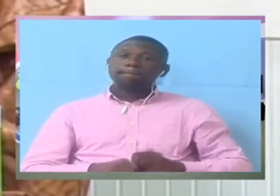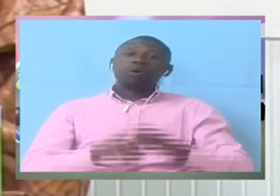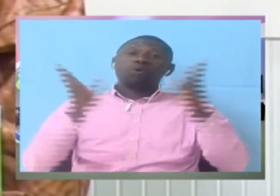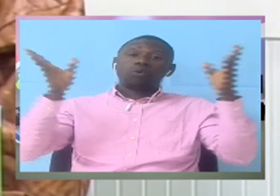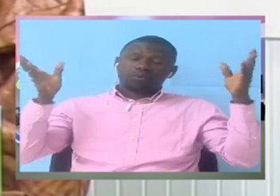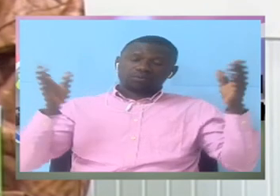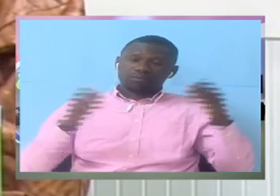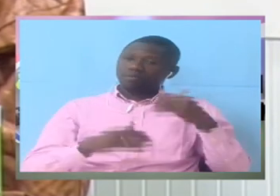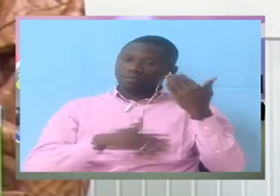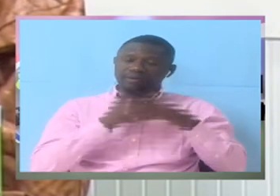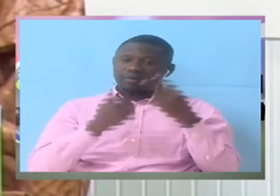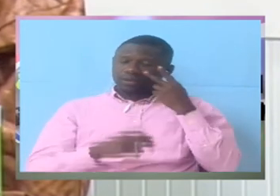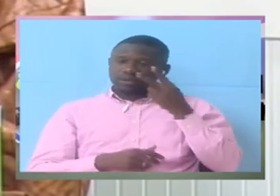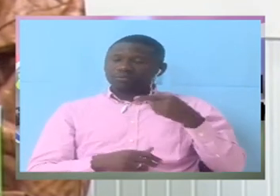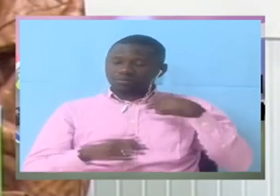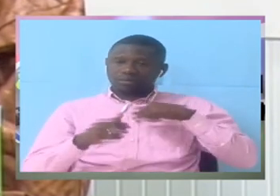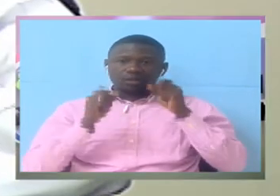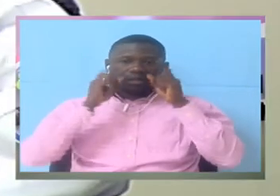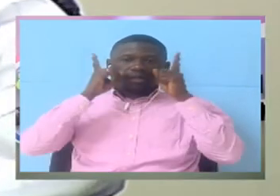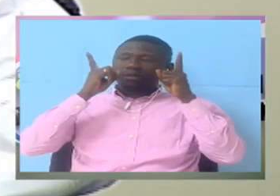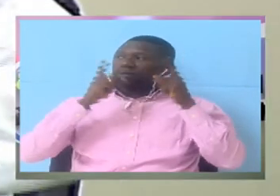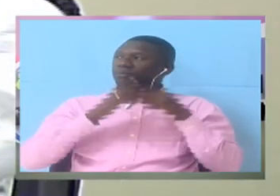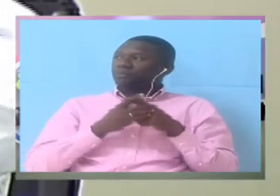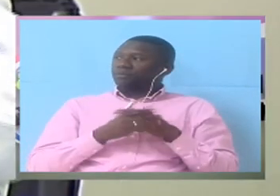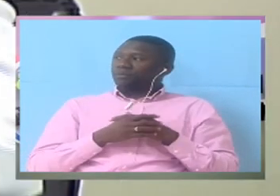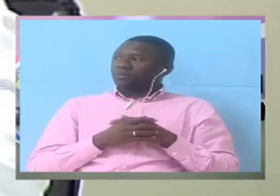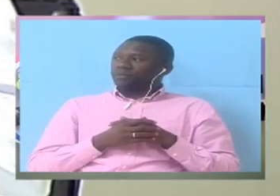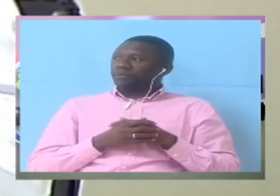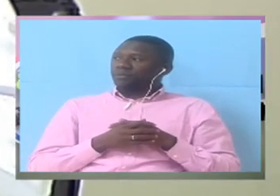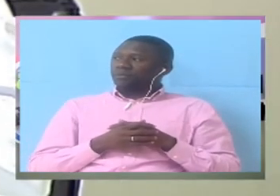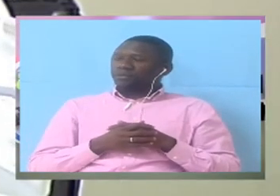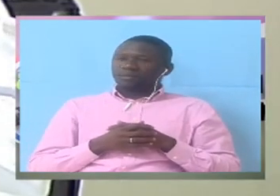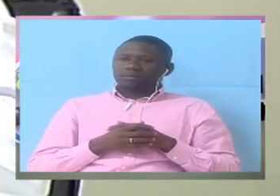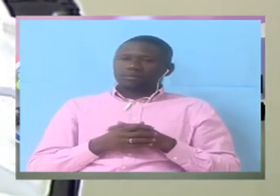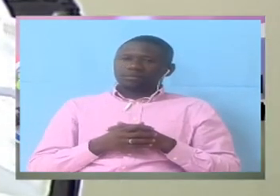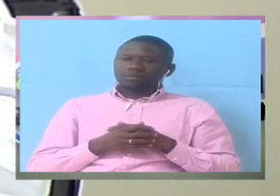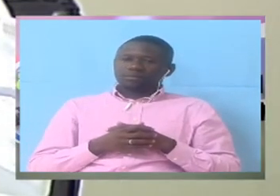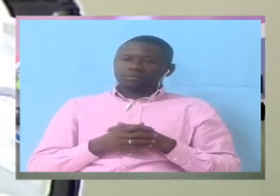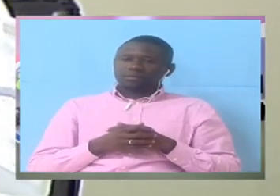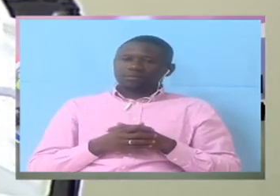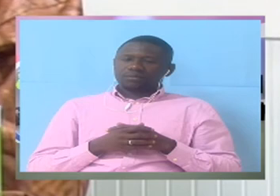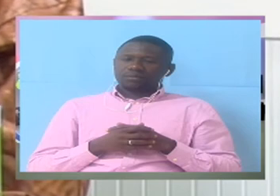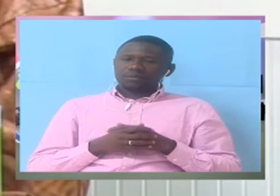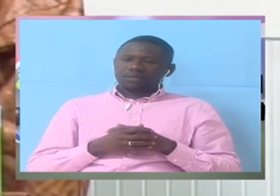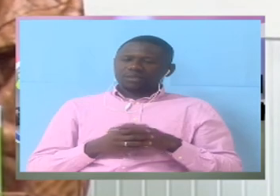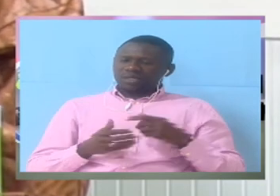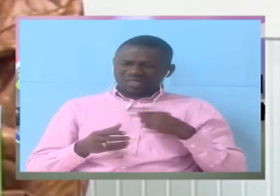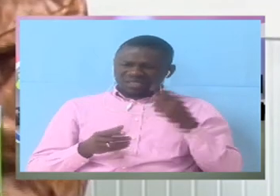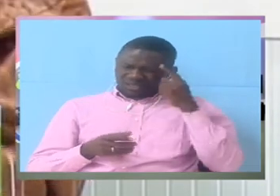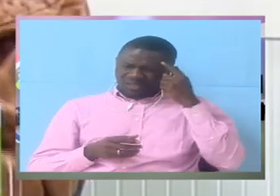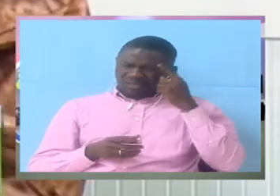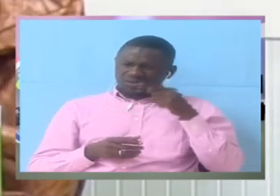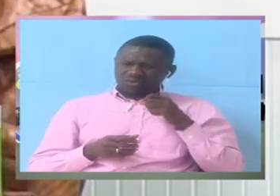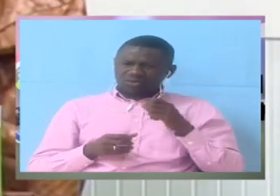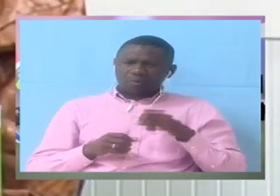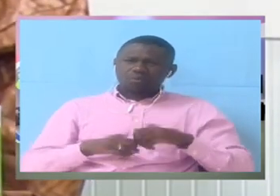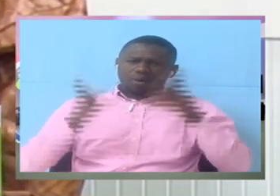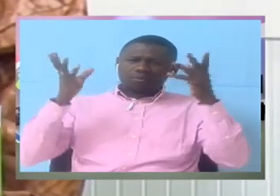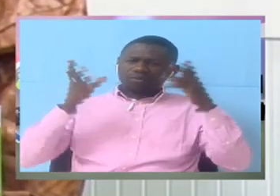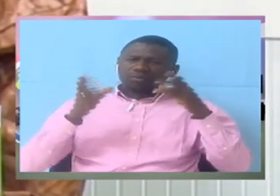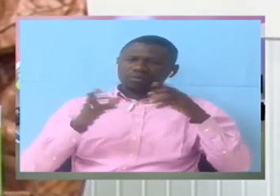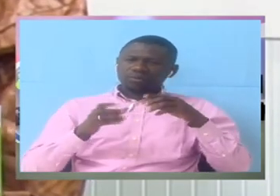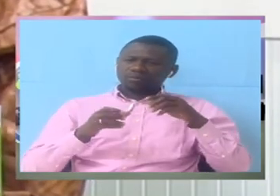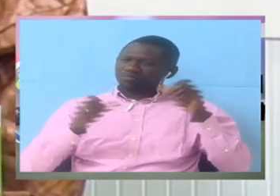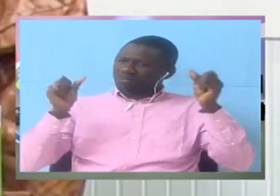na balu kan. I've never seen it in my life. Wouldn't cluster bombs be illegal? Ngajela ni amina ni parachute la